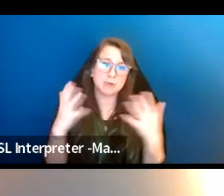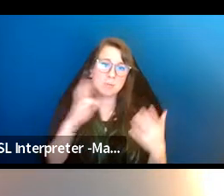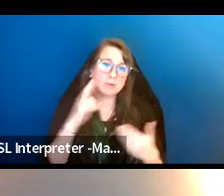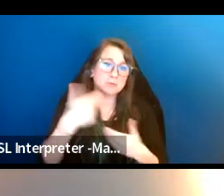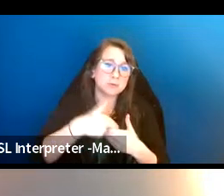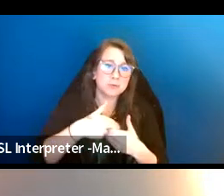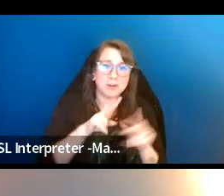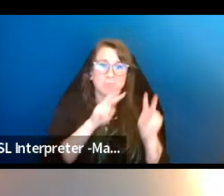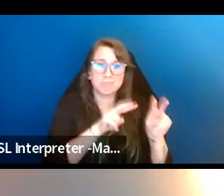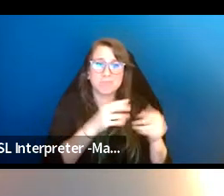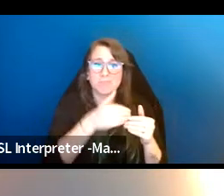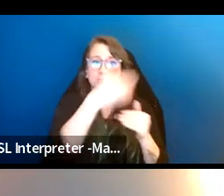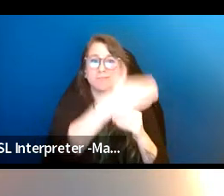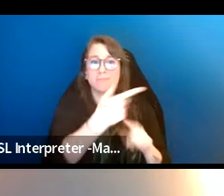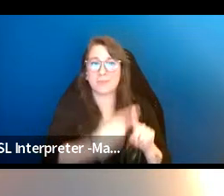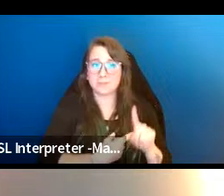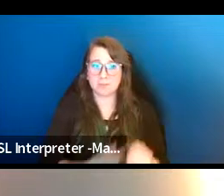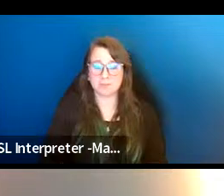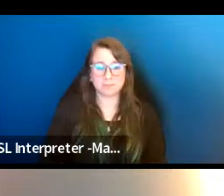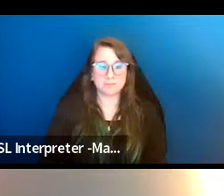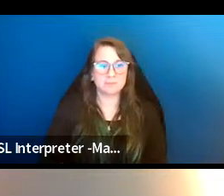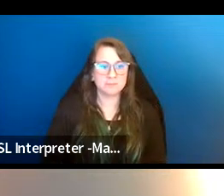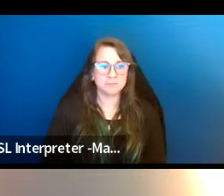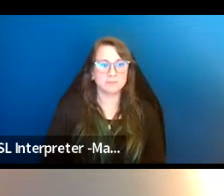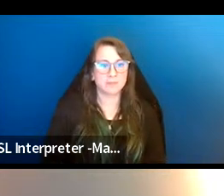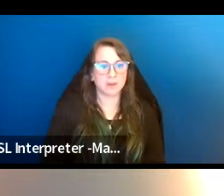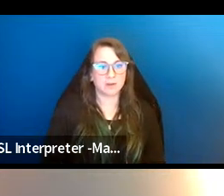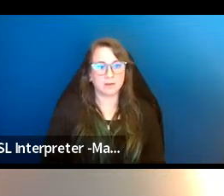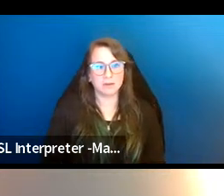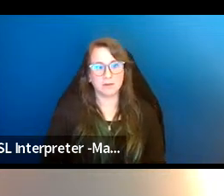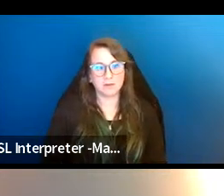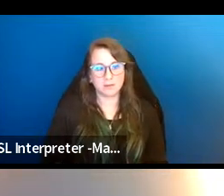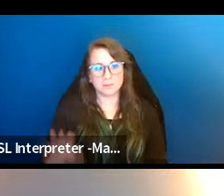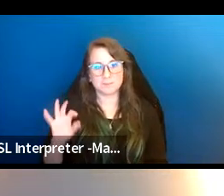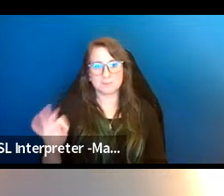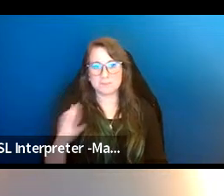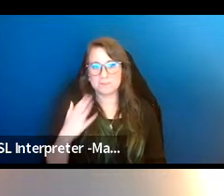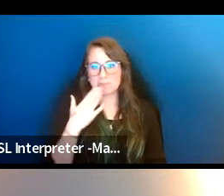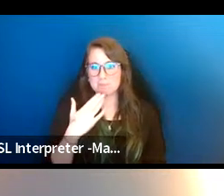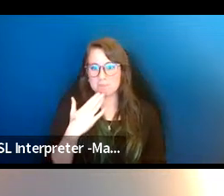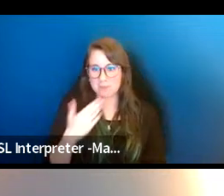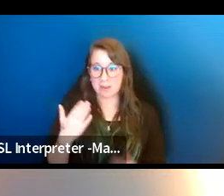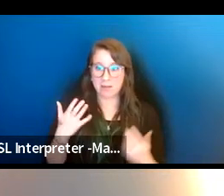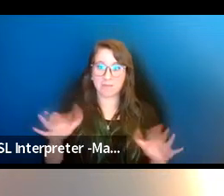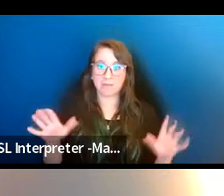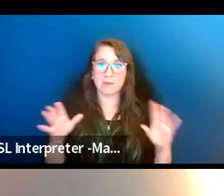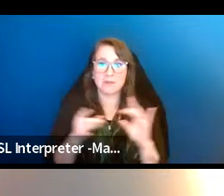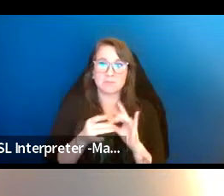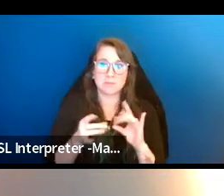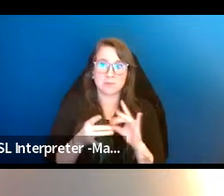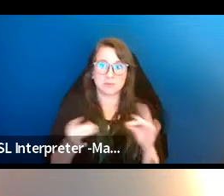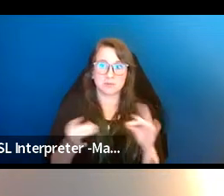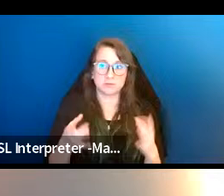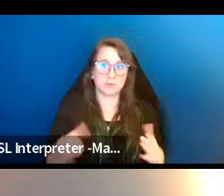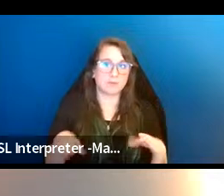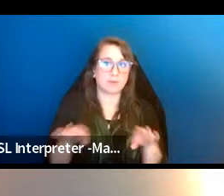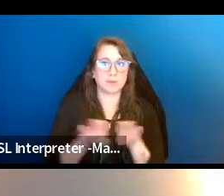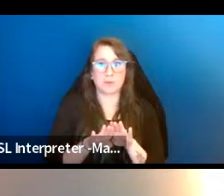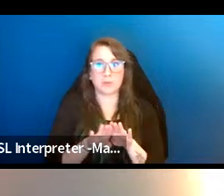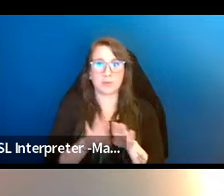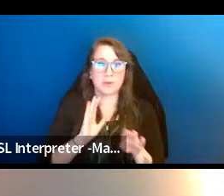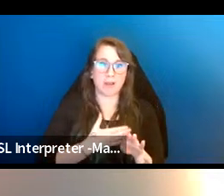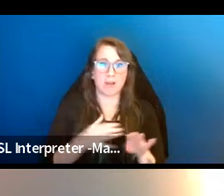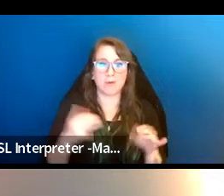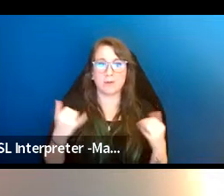look forward to Thank having you. you next month. Okay. Perfect. With that being said, we've concluded our